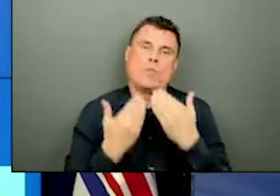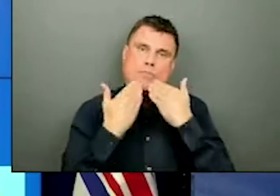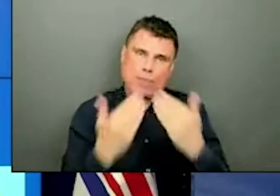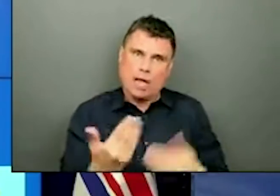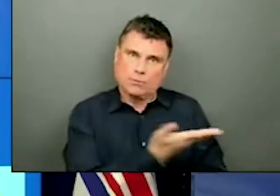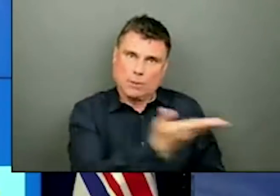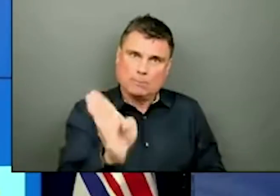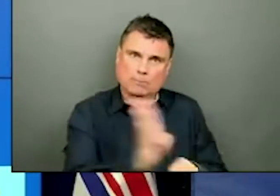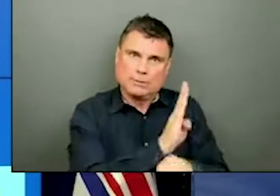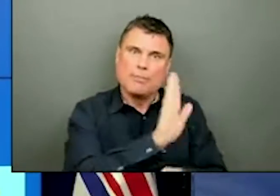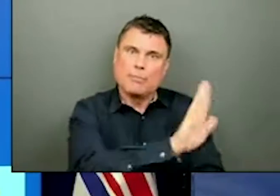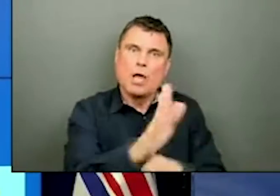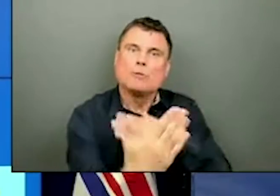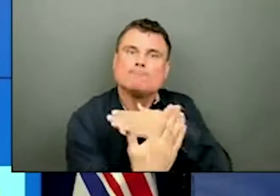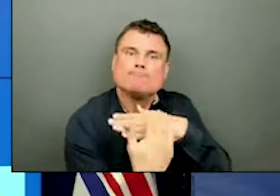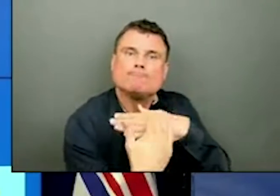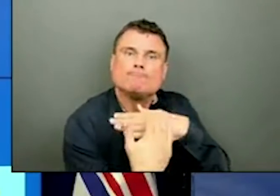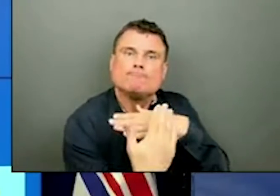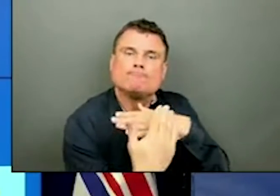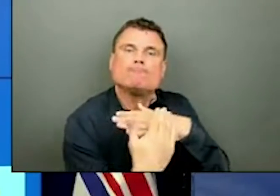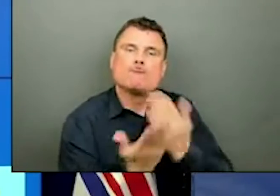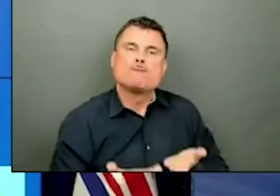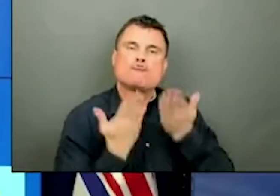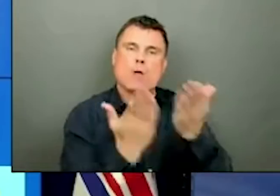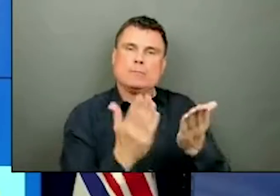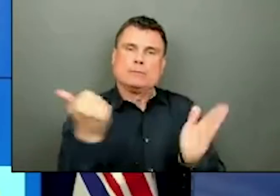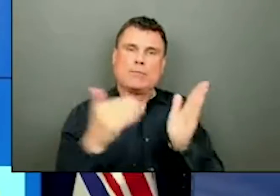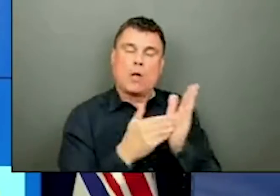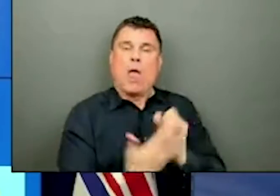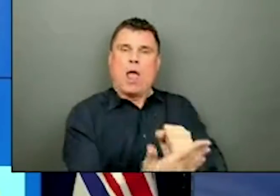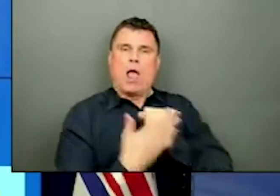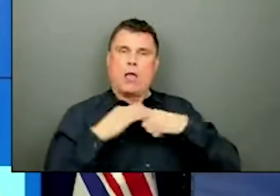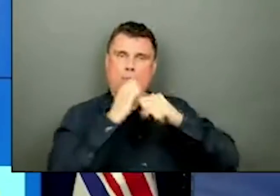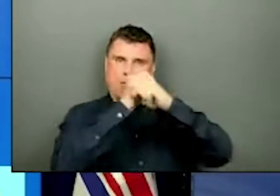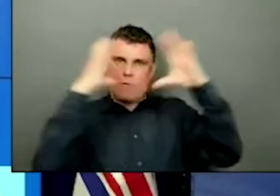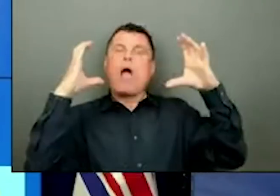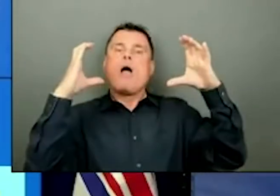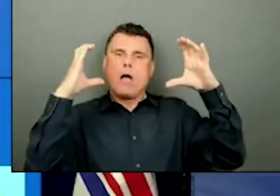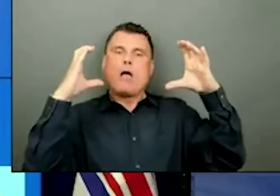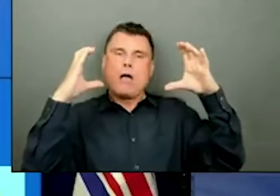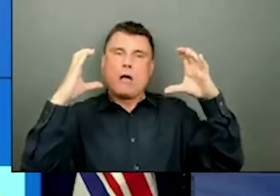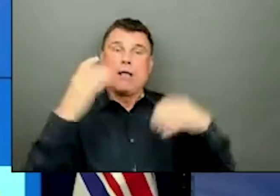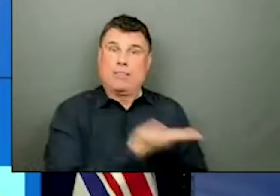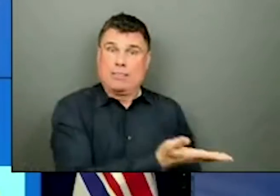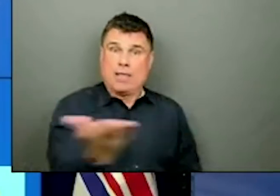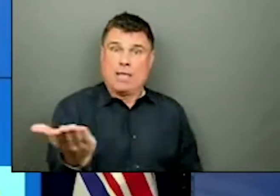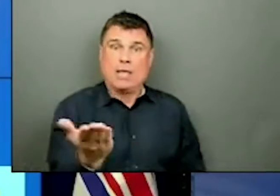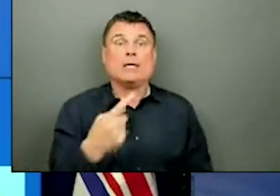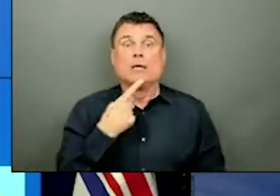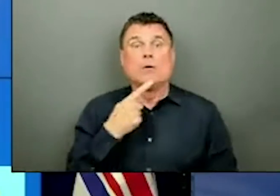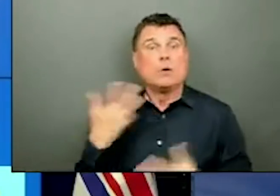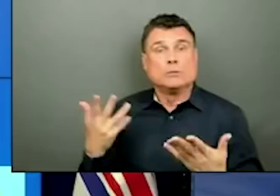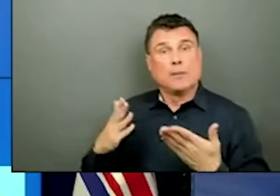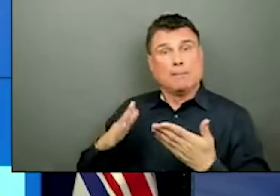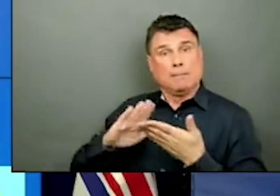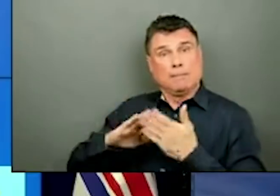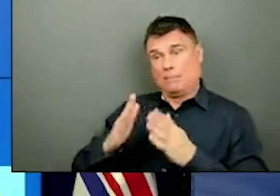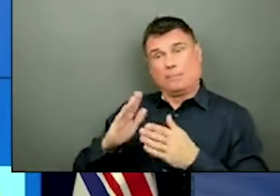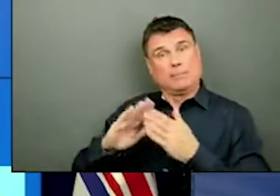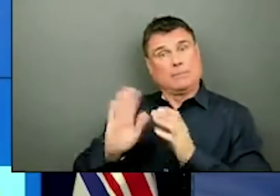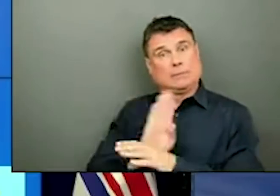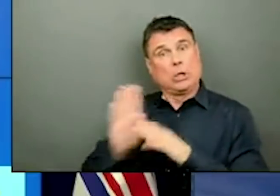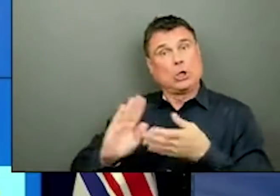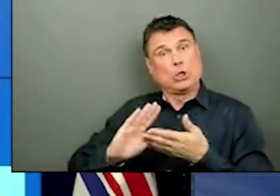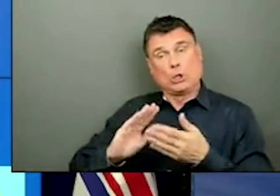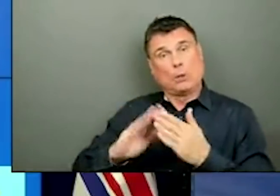made it clear that they wanted it to apply to businesses that were in operation before the pandemic, but as well as businesses